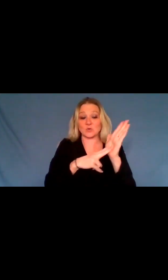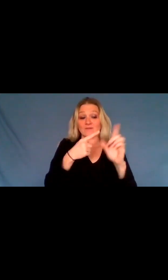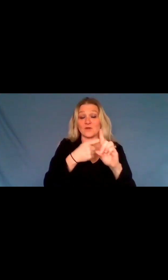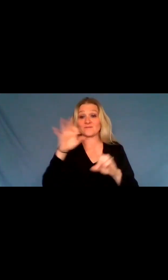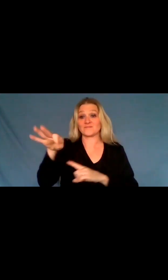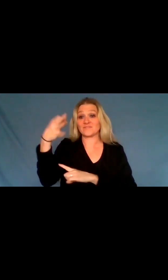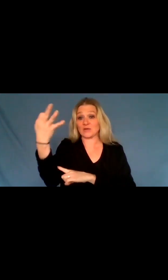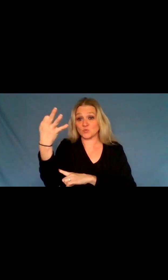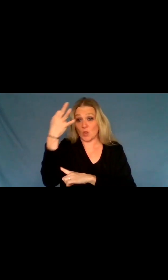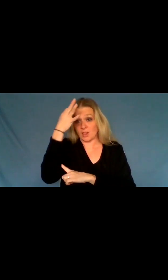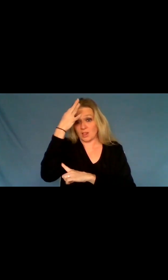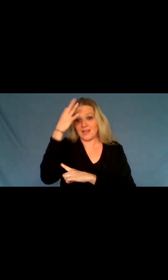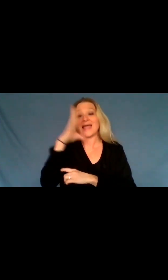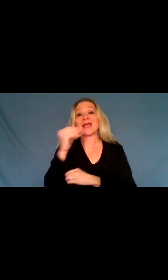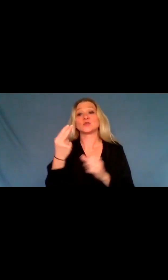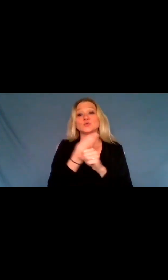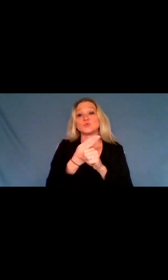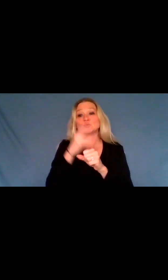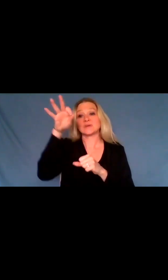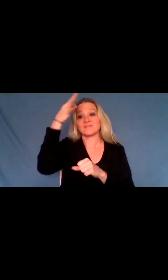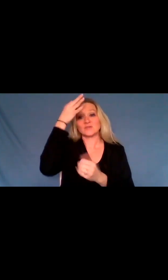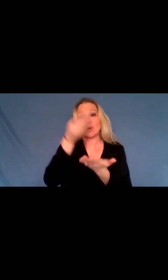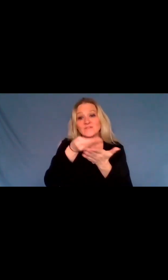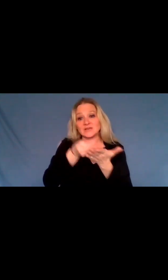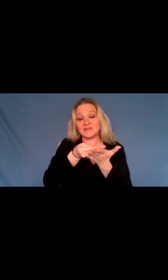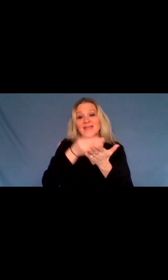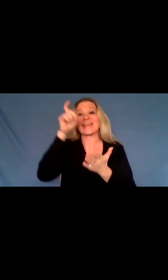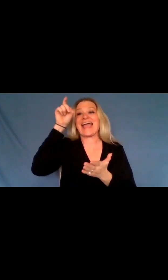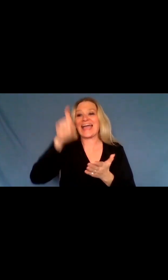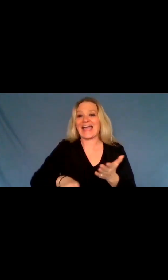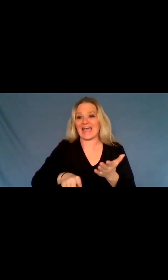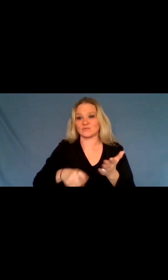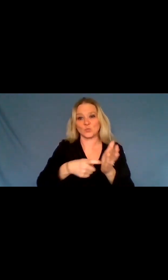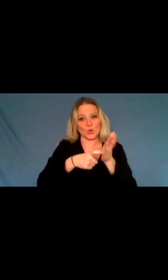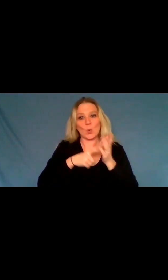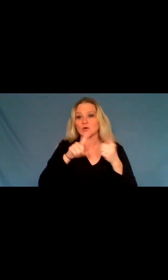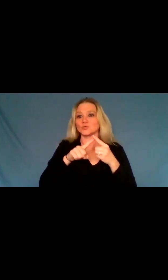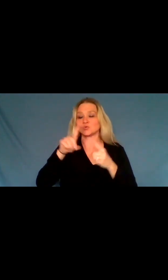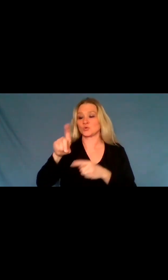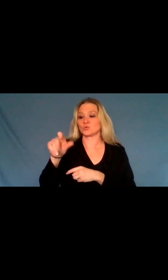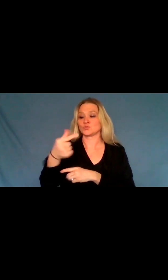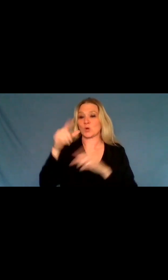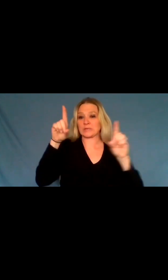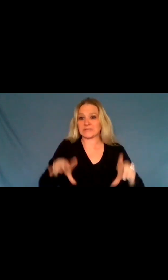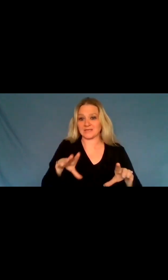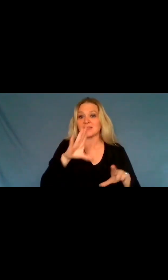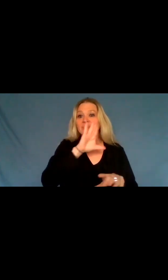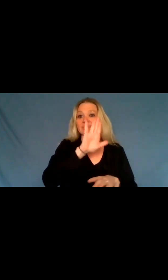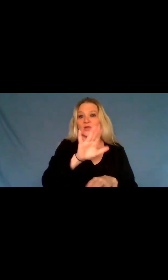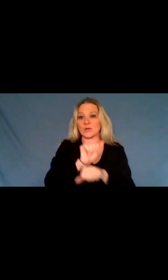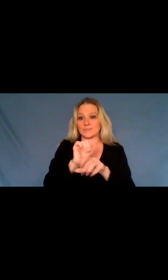funding, they are mandated to drug test their employees. So also local, state, and